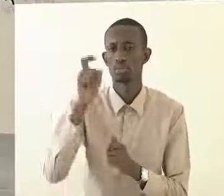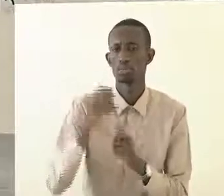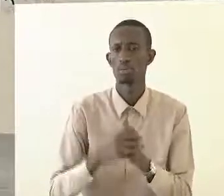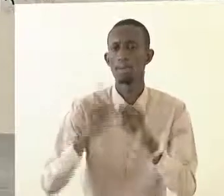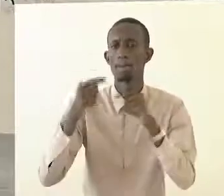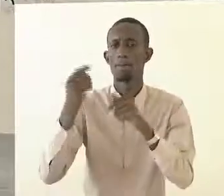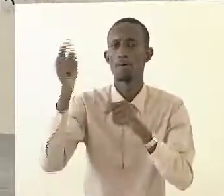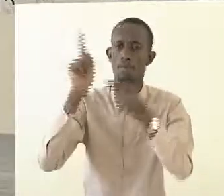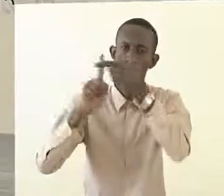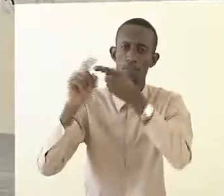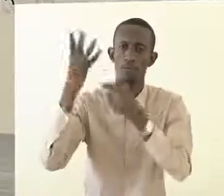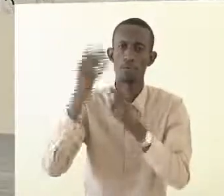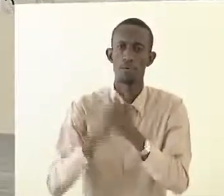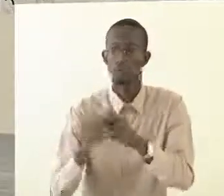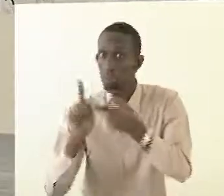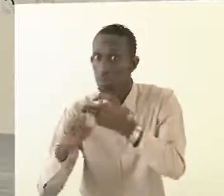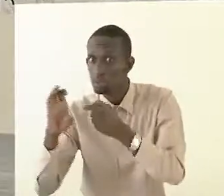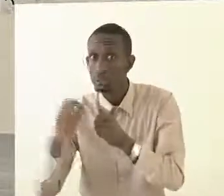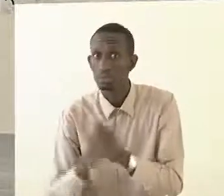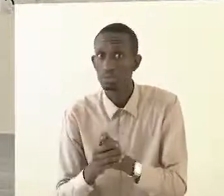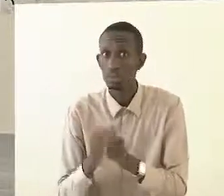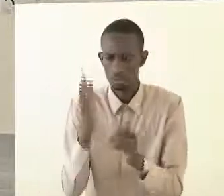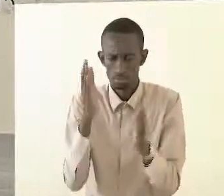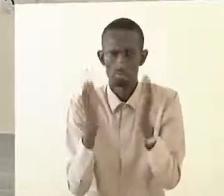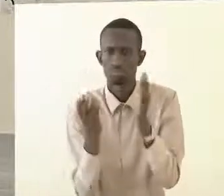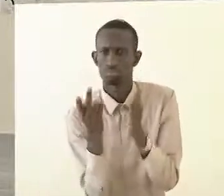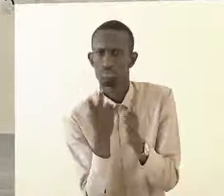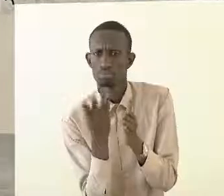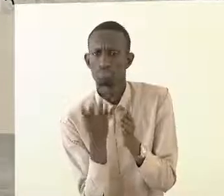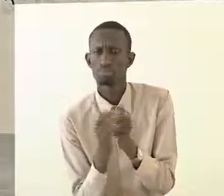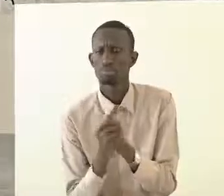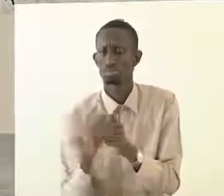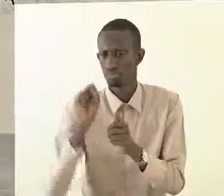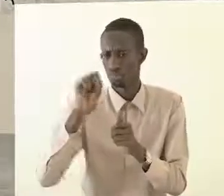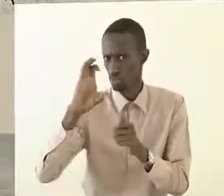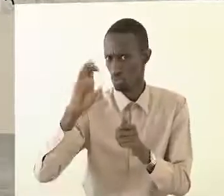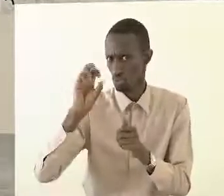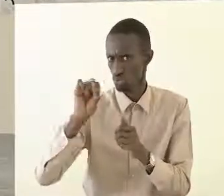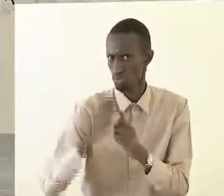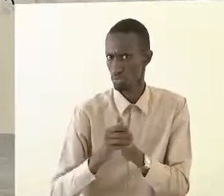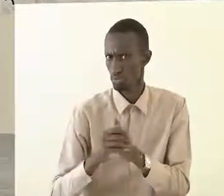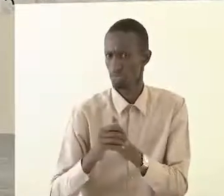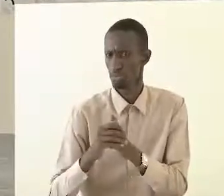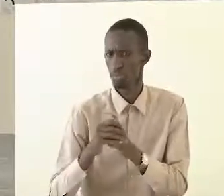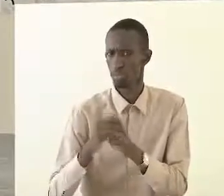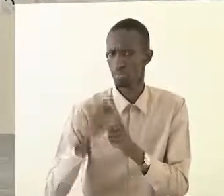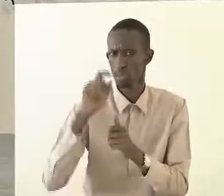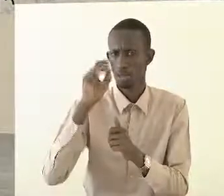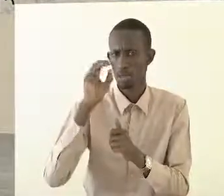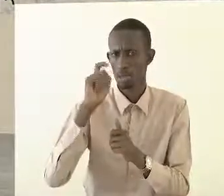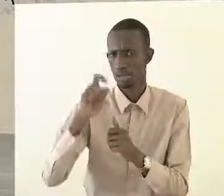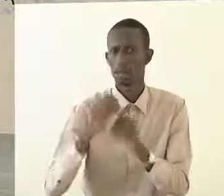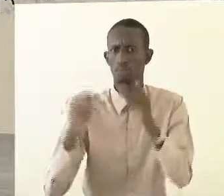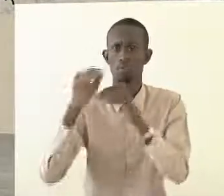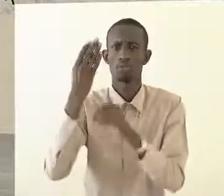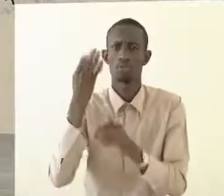to power 4 plus c. This is not different from sine x power 4, like that. As you have the answer at this level.